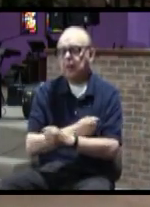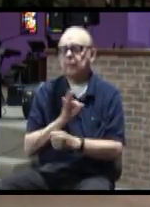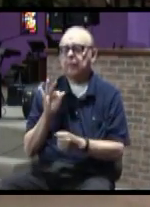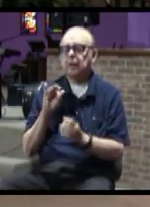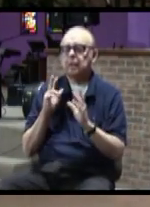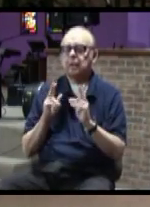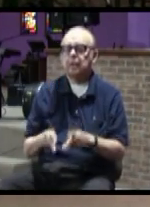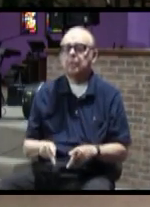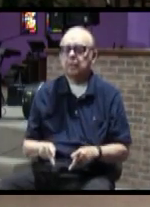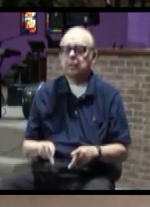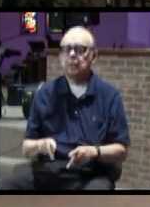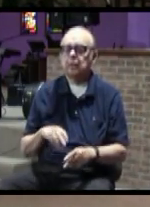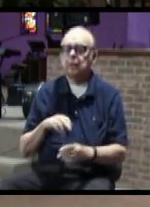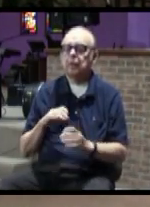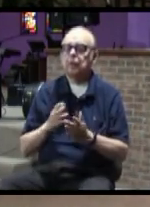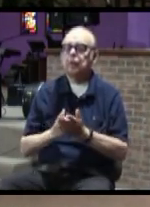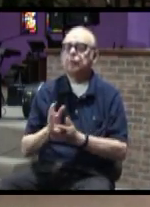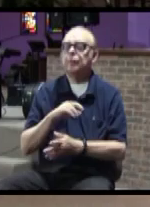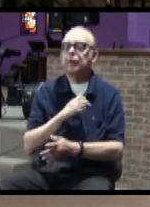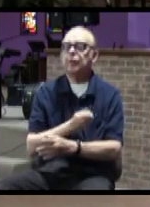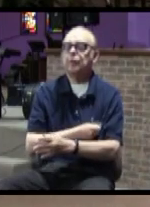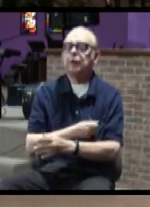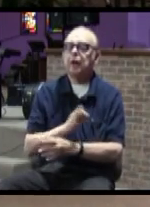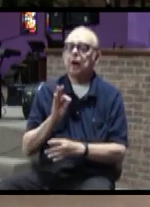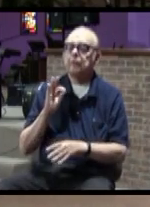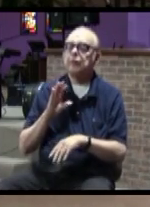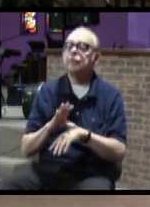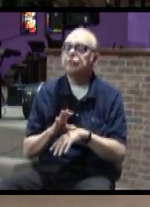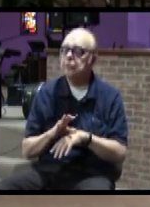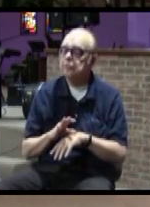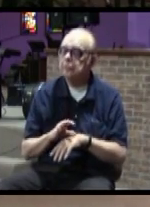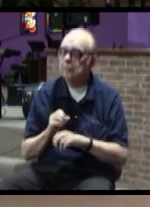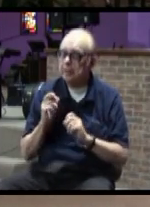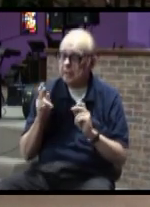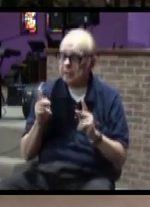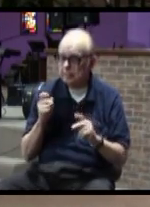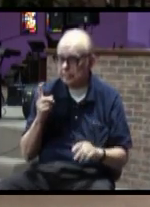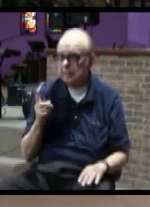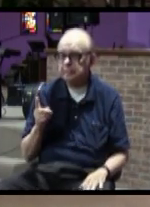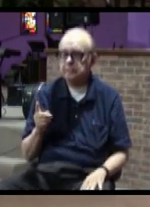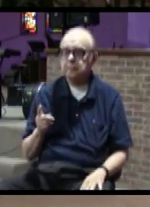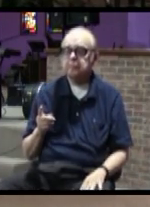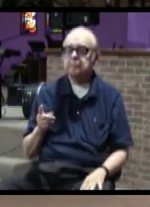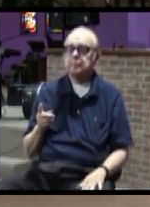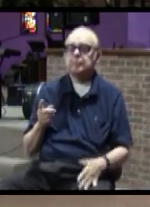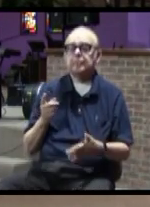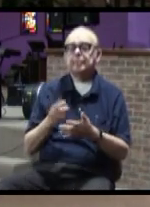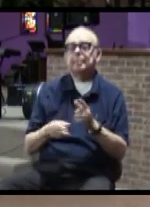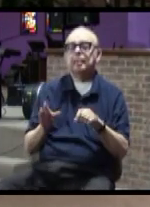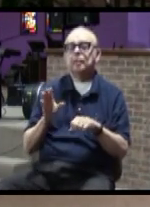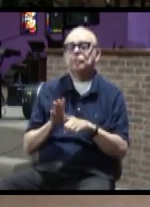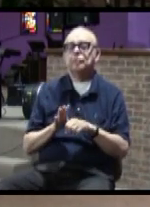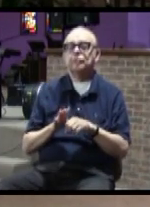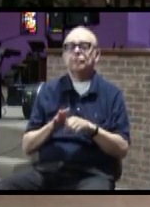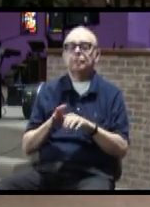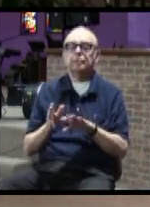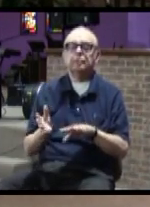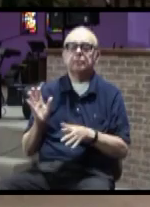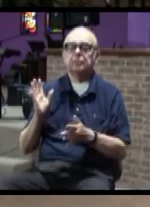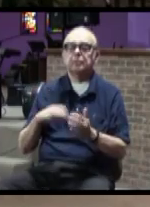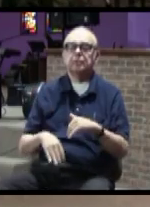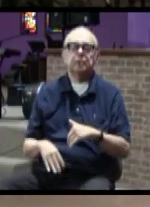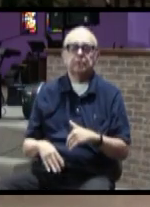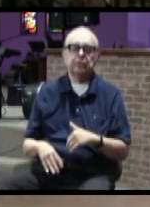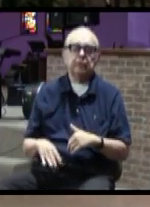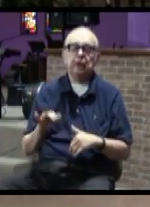the authority of the individual, it is to the authority of the church, okay? Well, what happens if the church goes